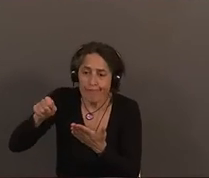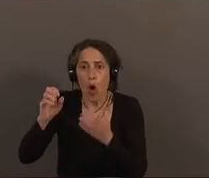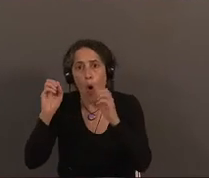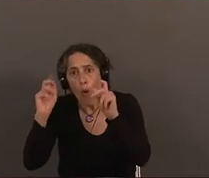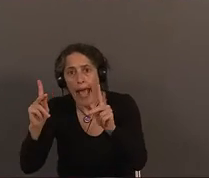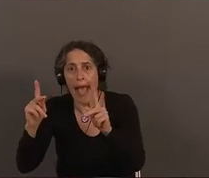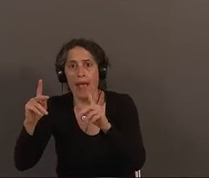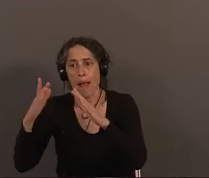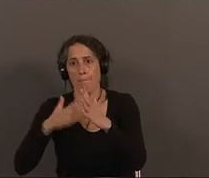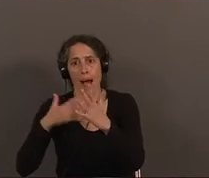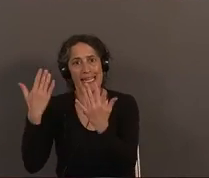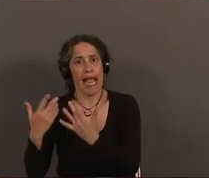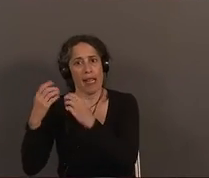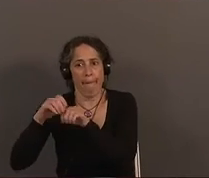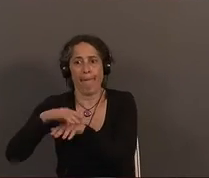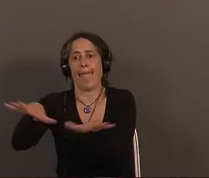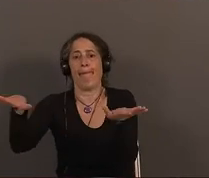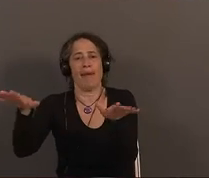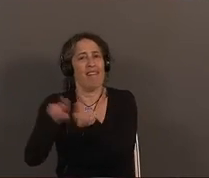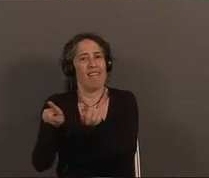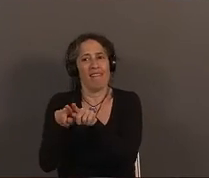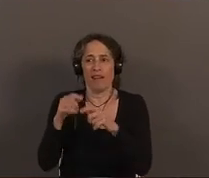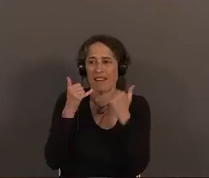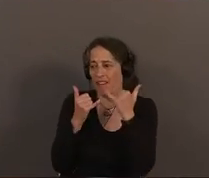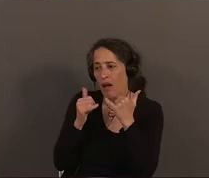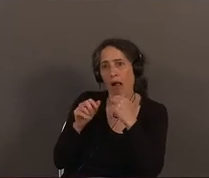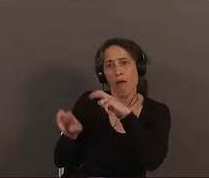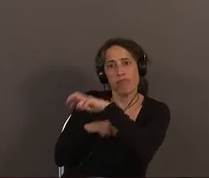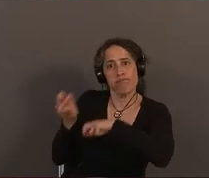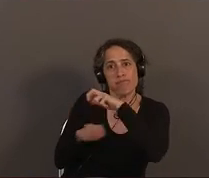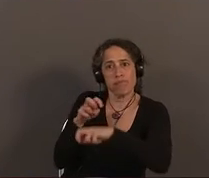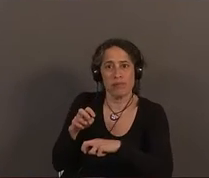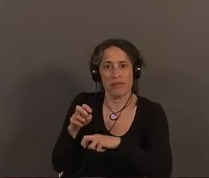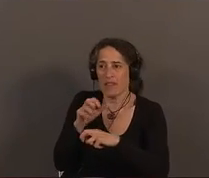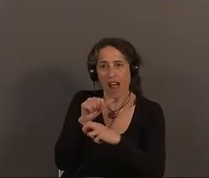Christian Salvin, you belong to the telecom industry.